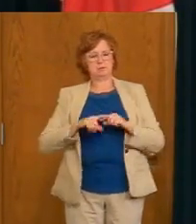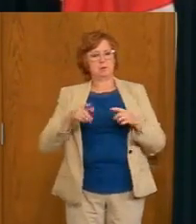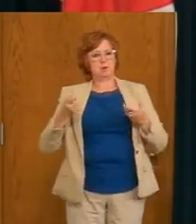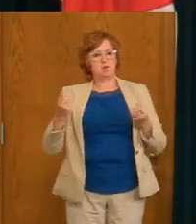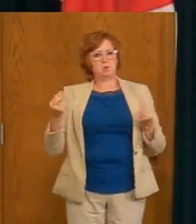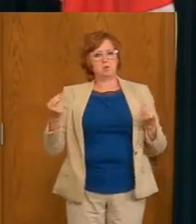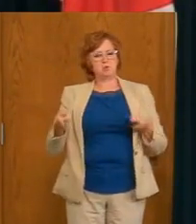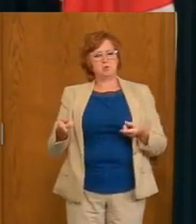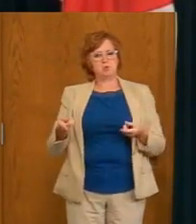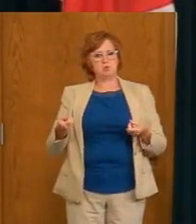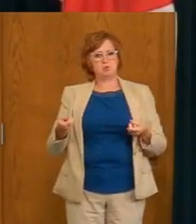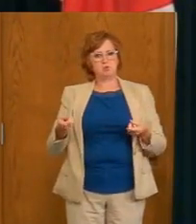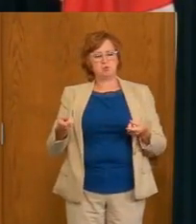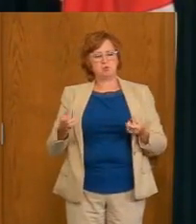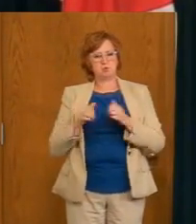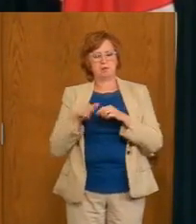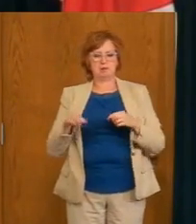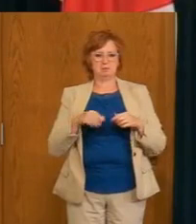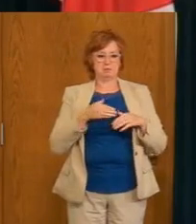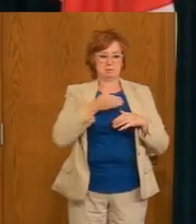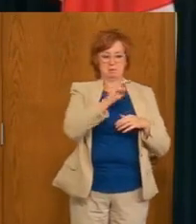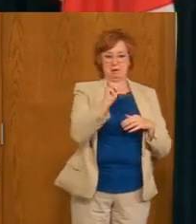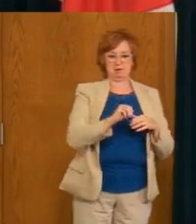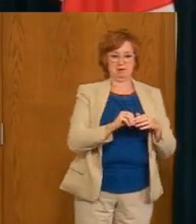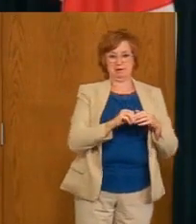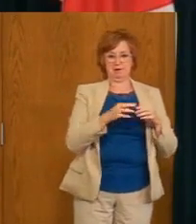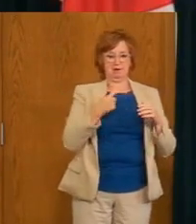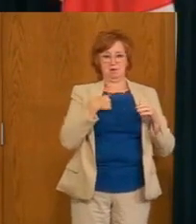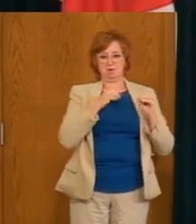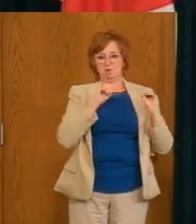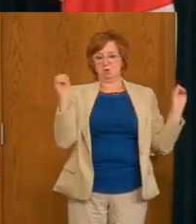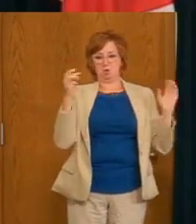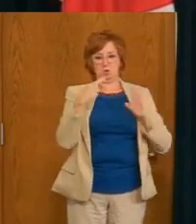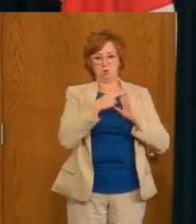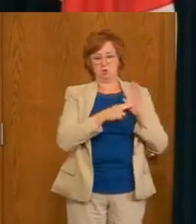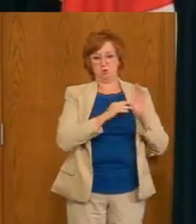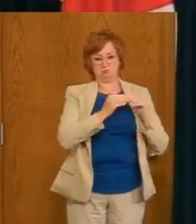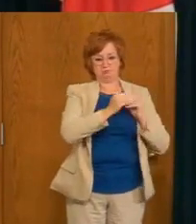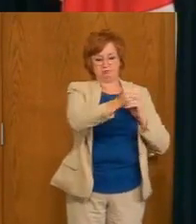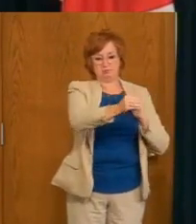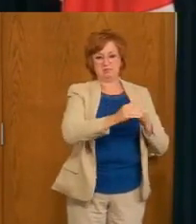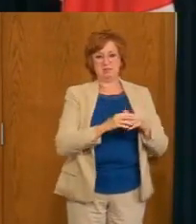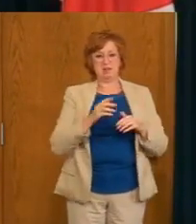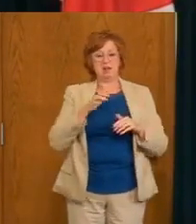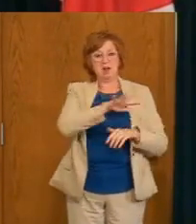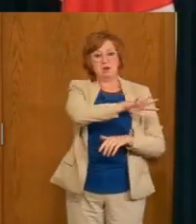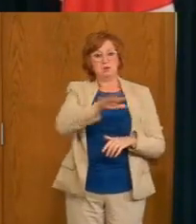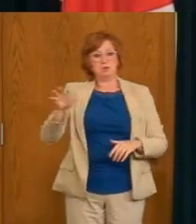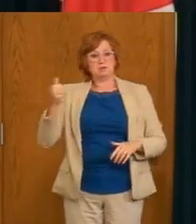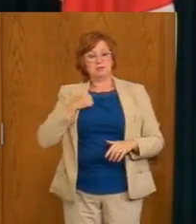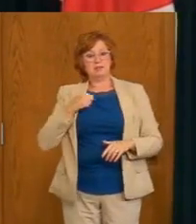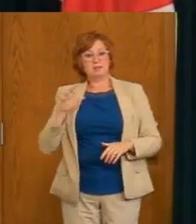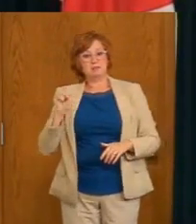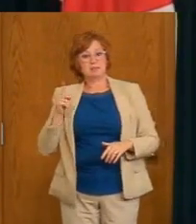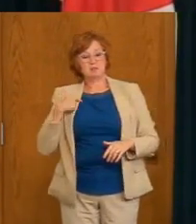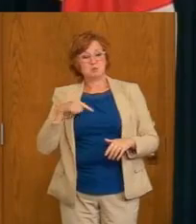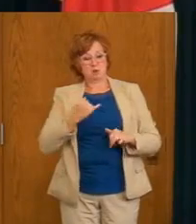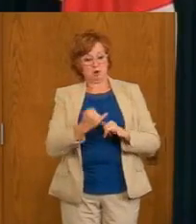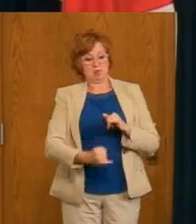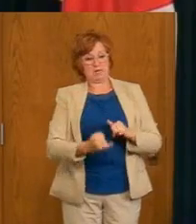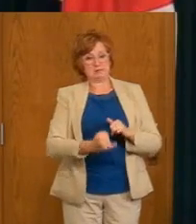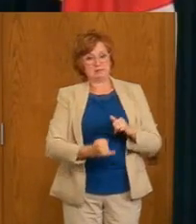Thanks, Dr. Shahab. Just to outline some of the stuff that's going on at Hatchet Lake, we have offered assistance, obviously, to local First Nations